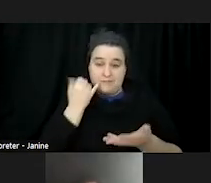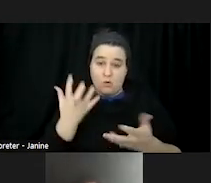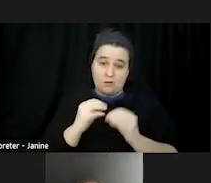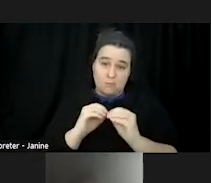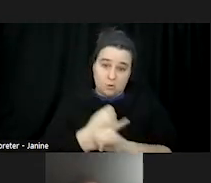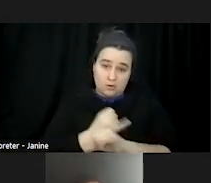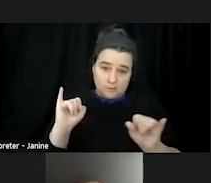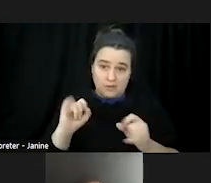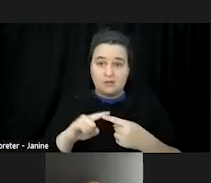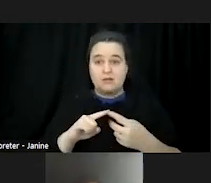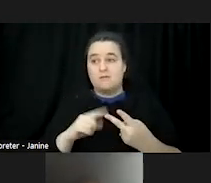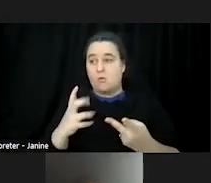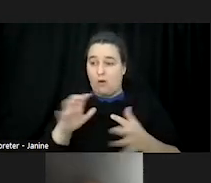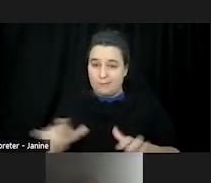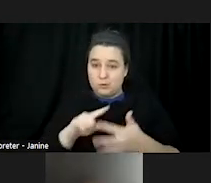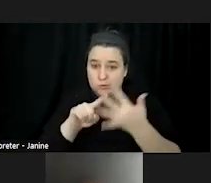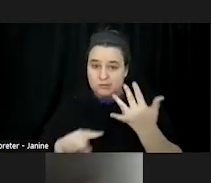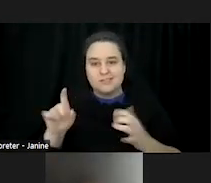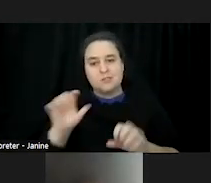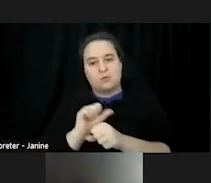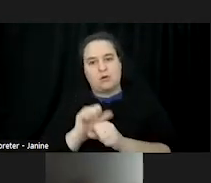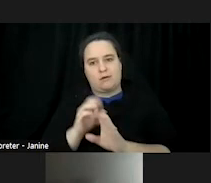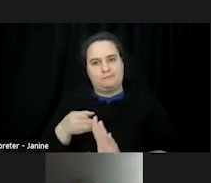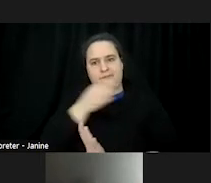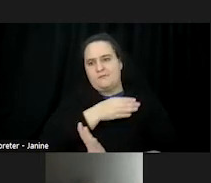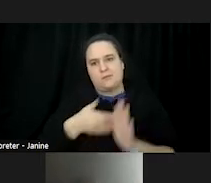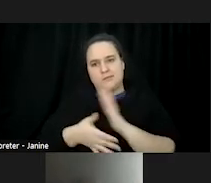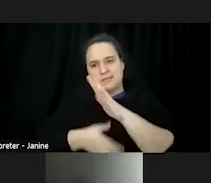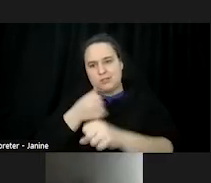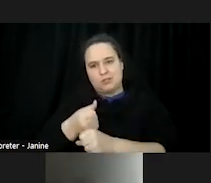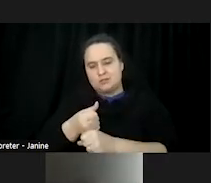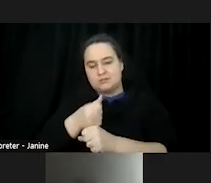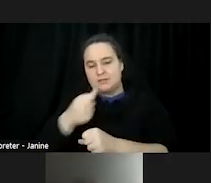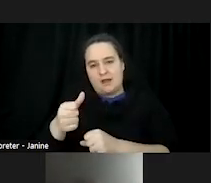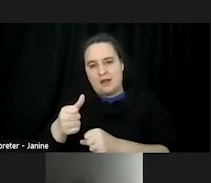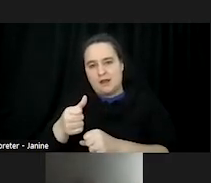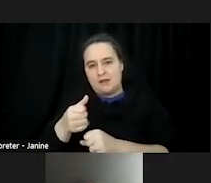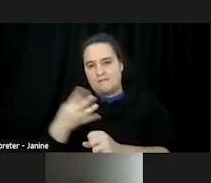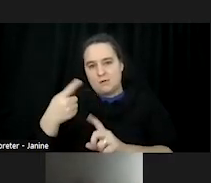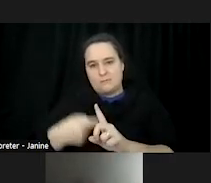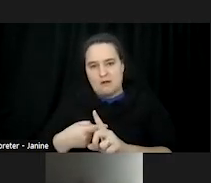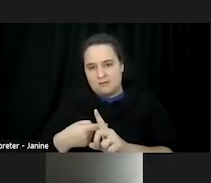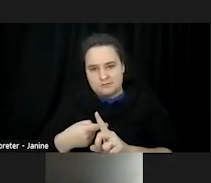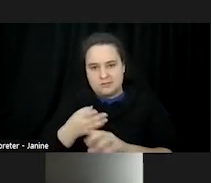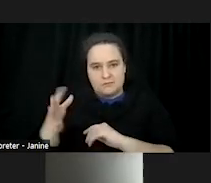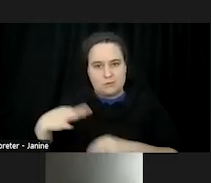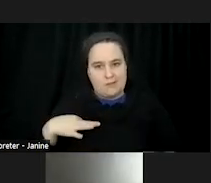independent, if you want them to do this, would they need to work on that beforehand, not maybe a couple of months after they